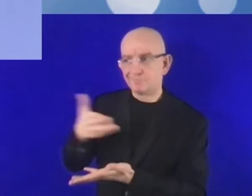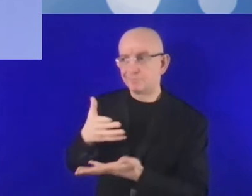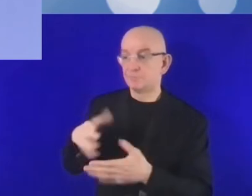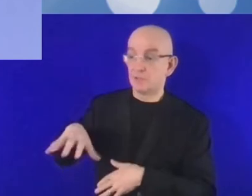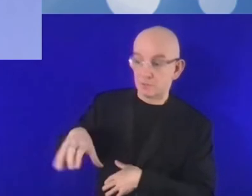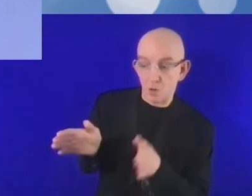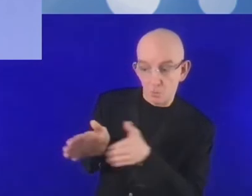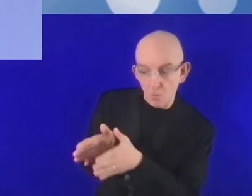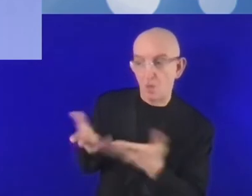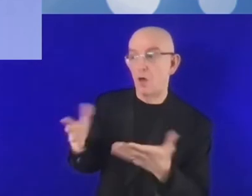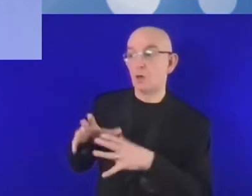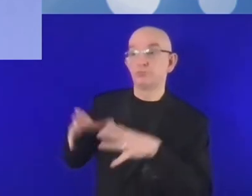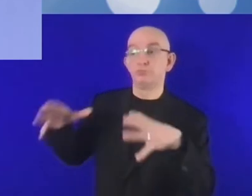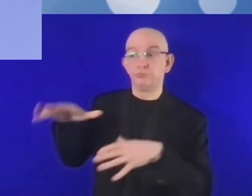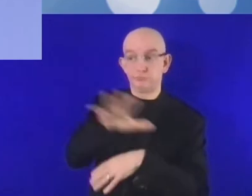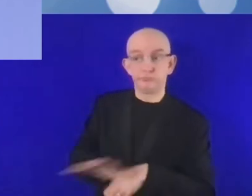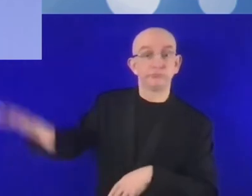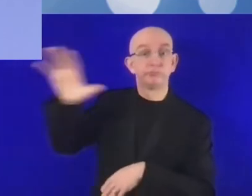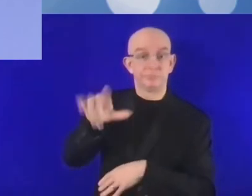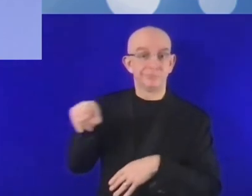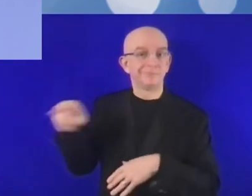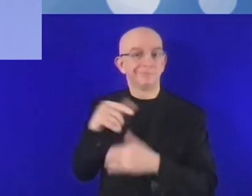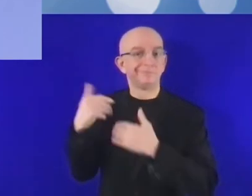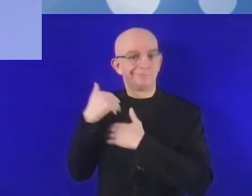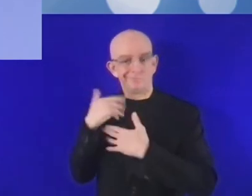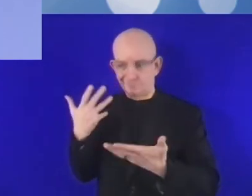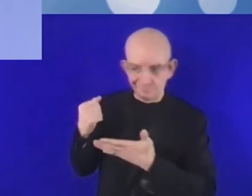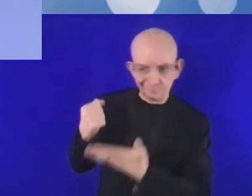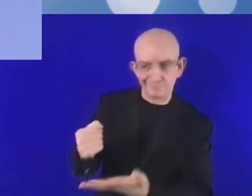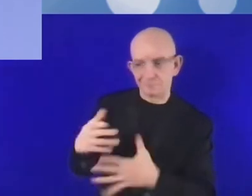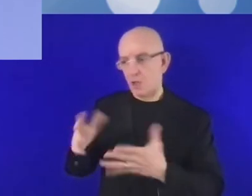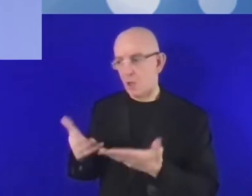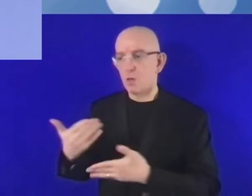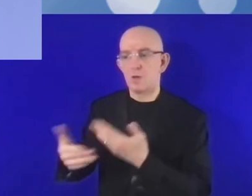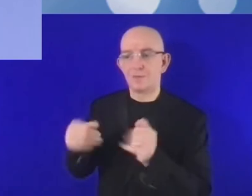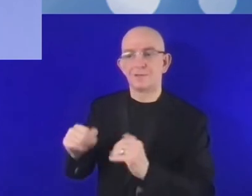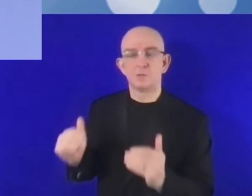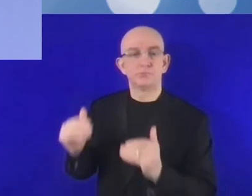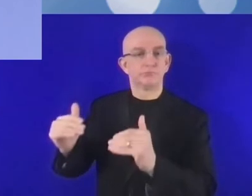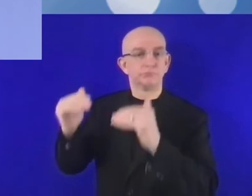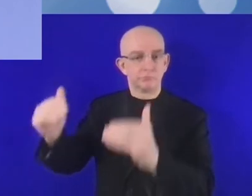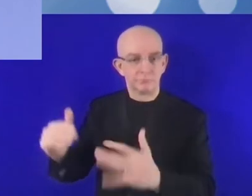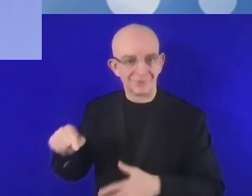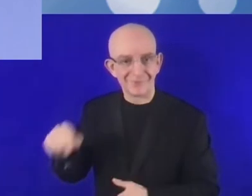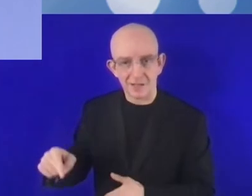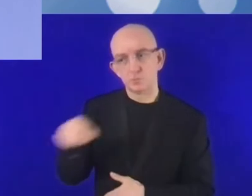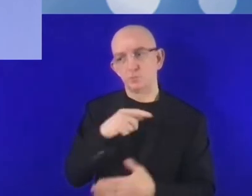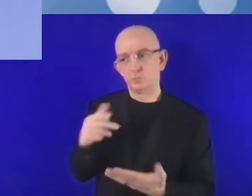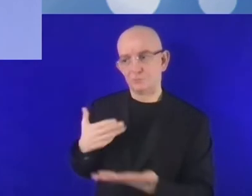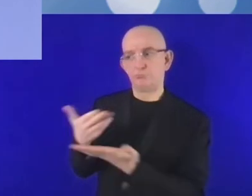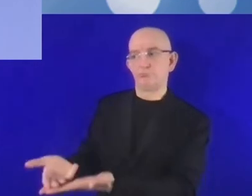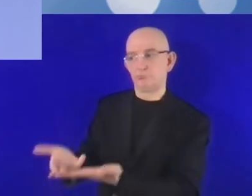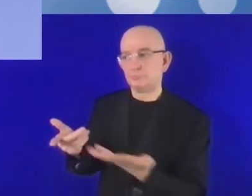investment in power infrastructure hence i believe governments should address